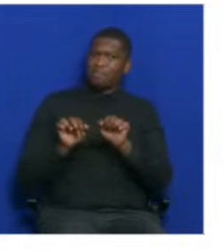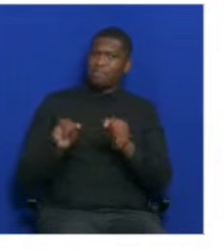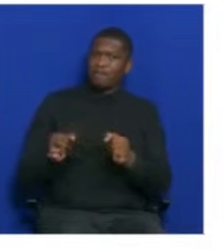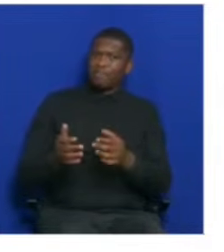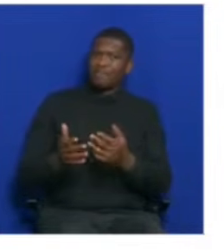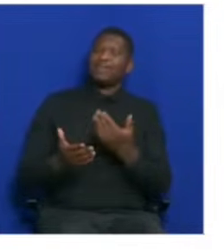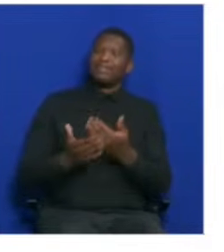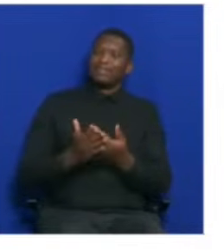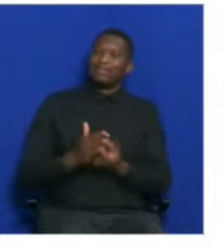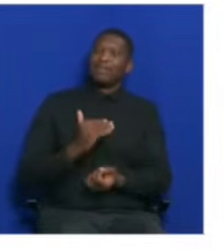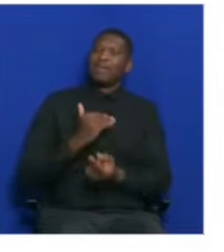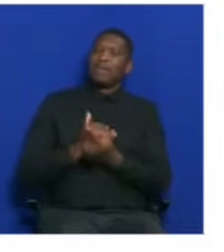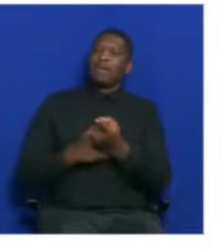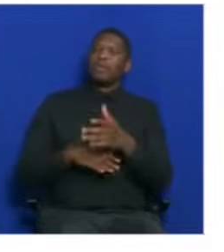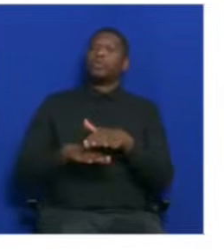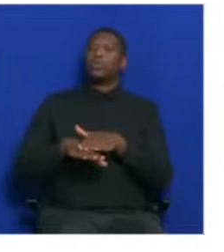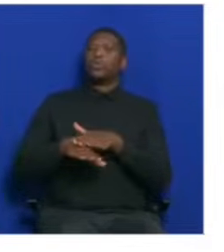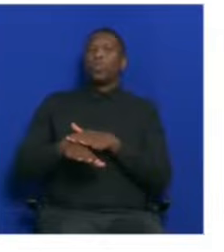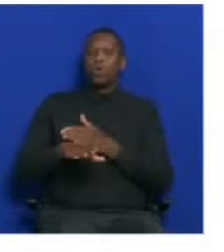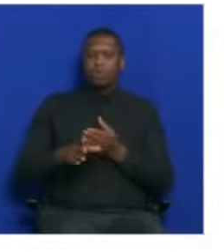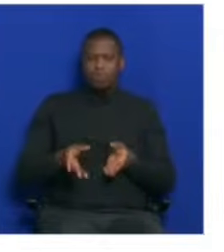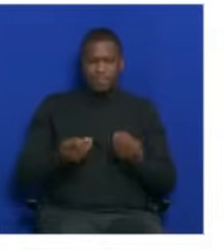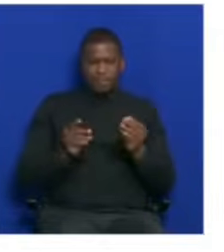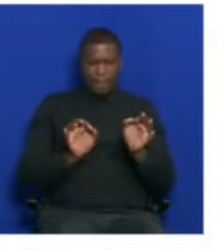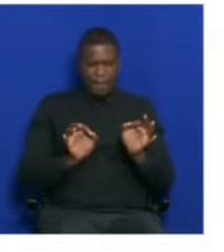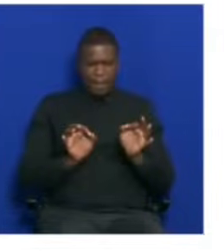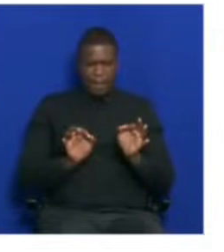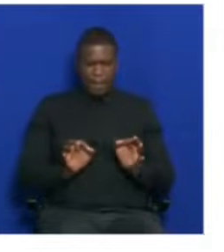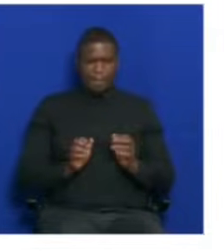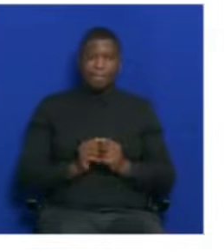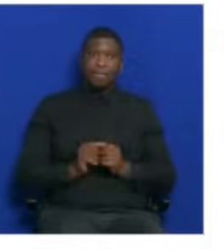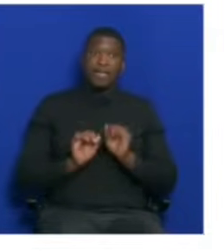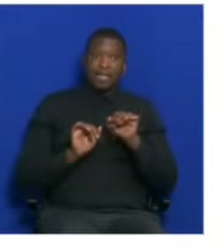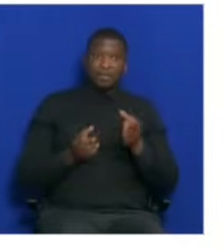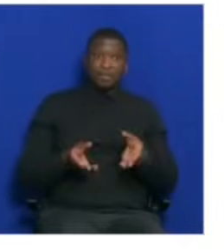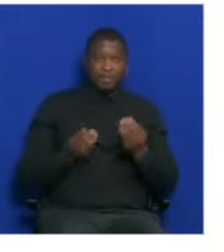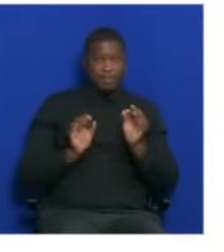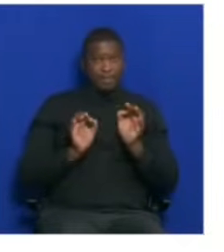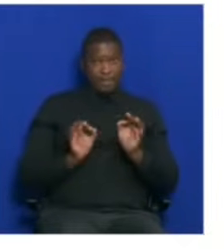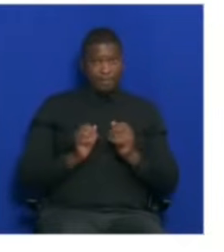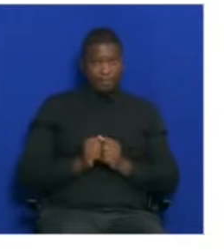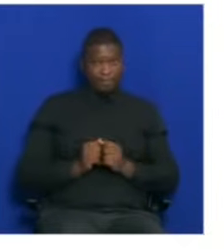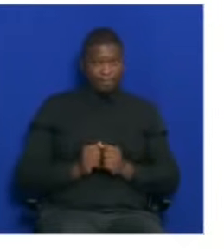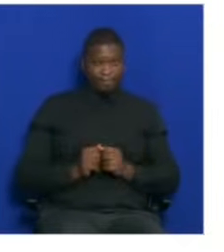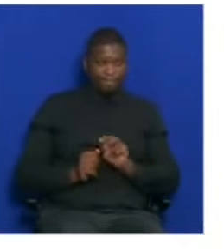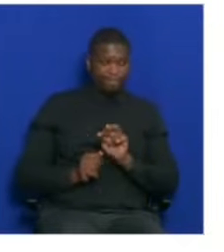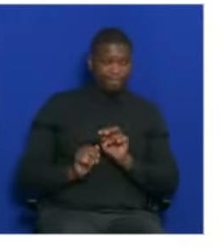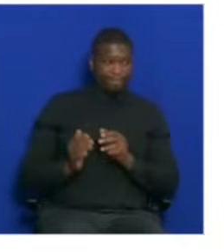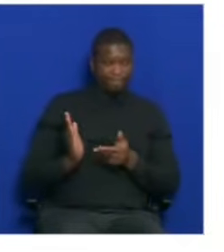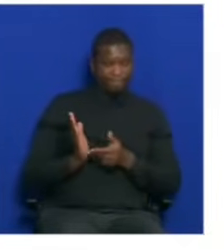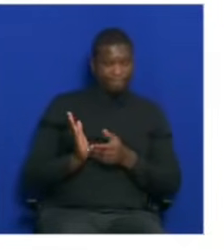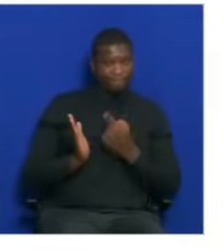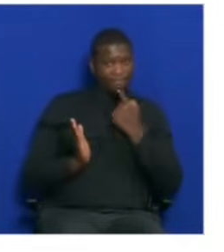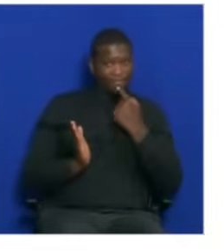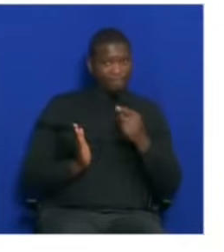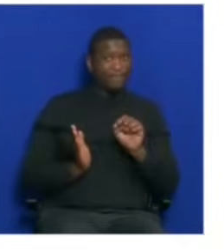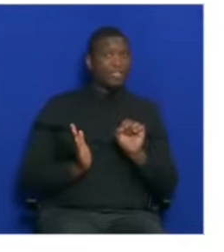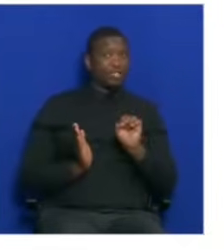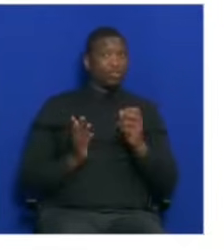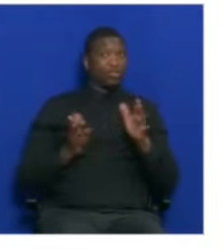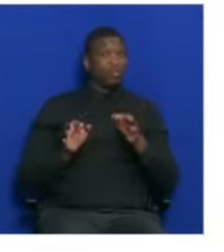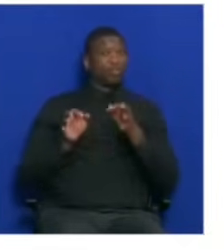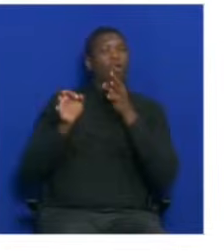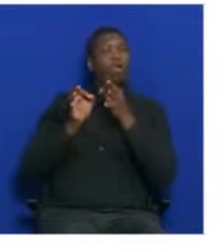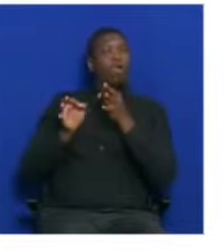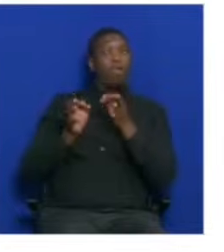get everything sorted. Yes, I'm there. It says, Sesoko proceeded to explain to the ID and Paramount the